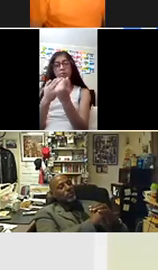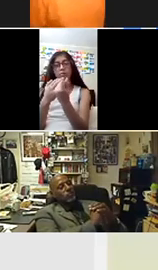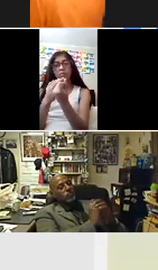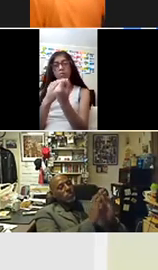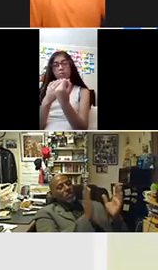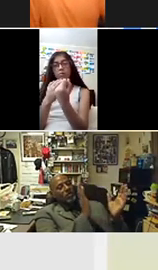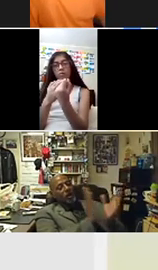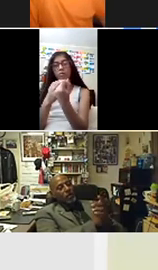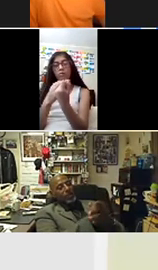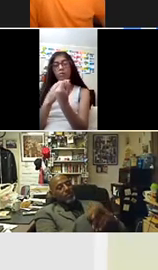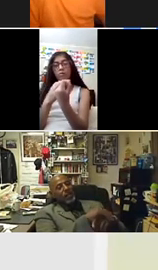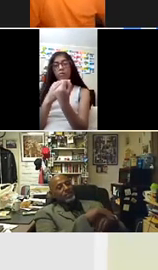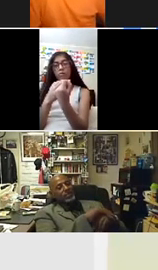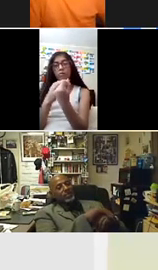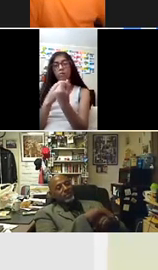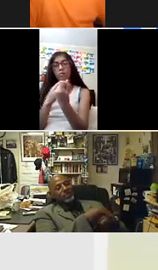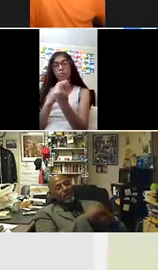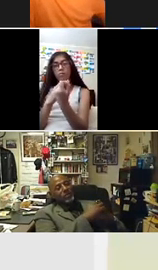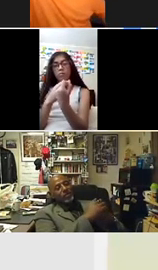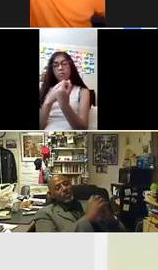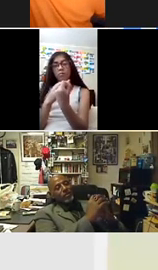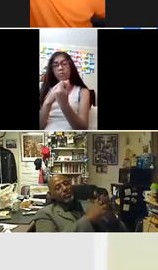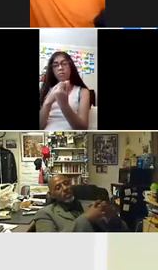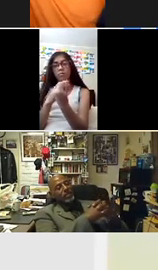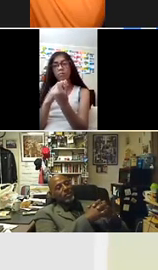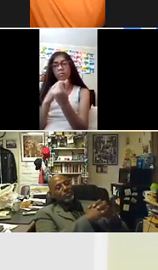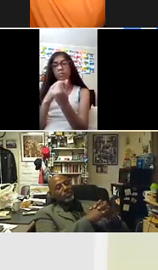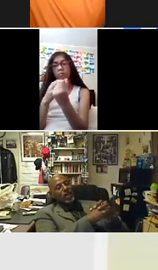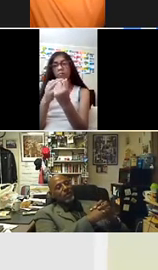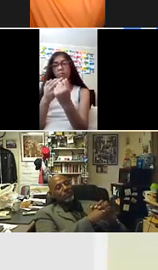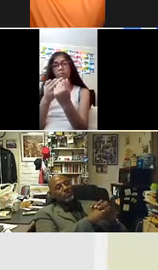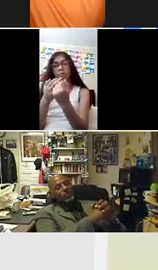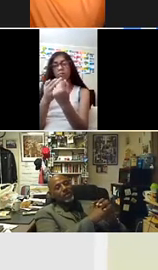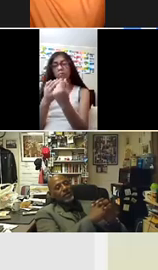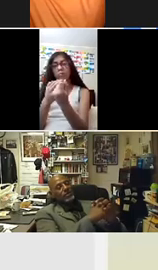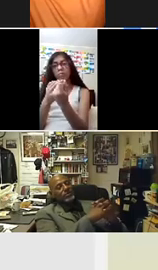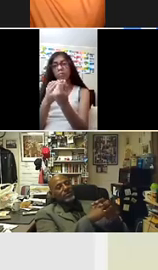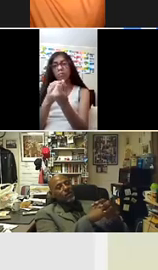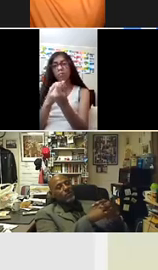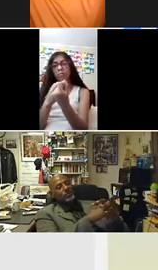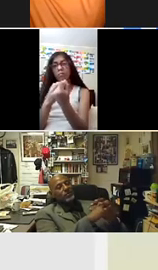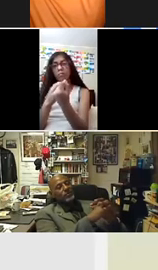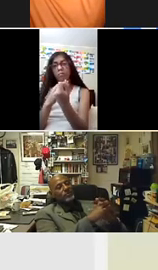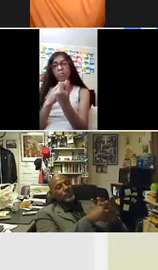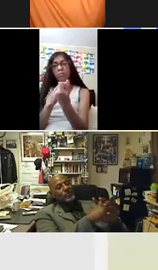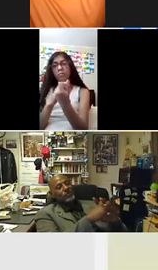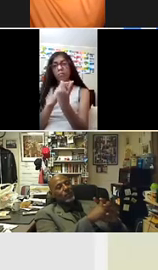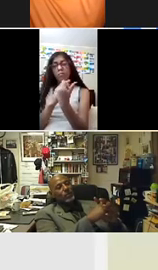So, all right, you guys have been good. Somebody close us out in prayer.